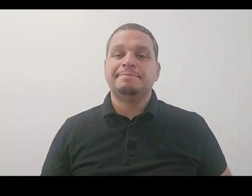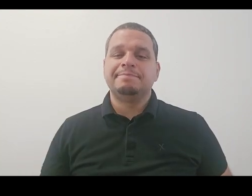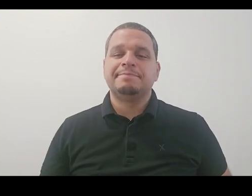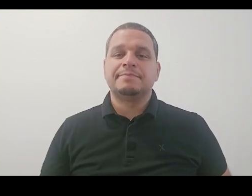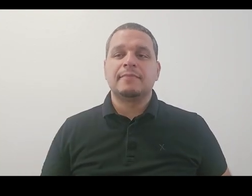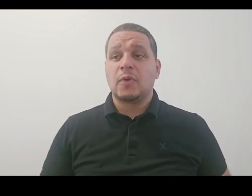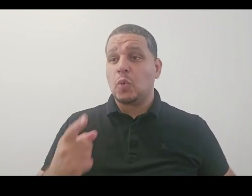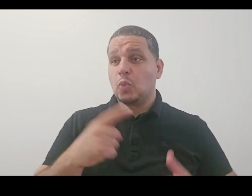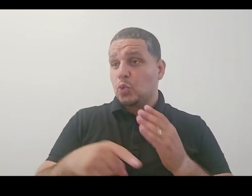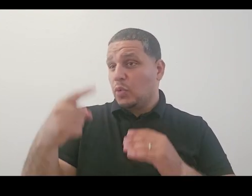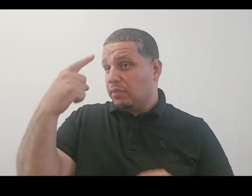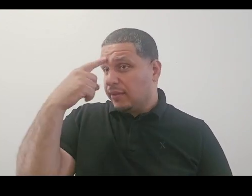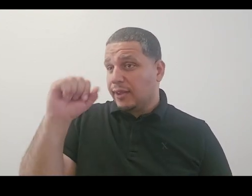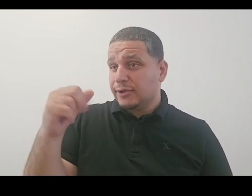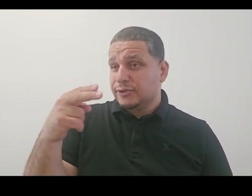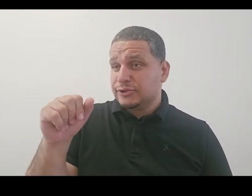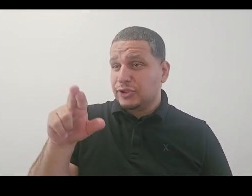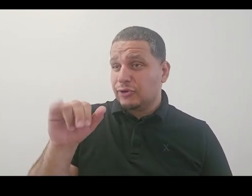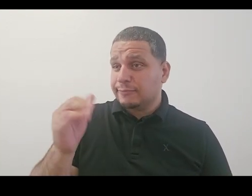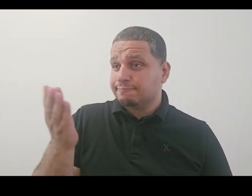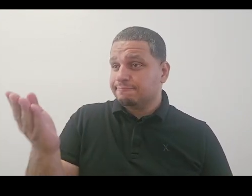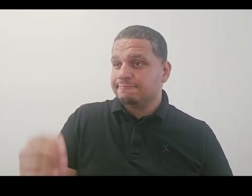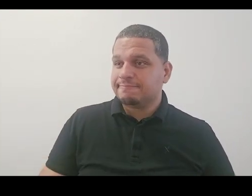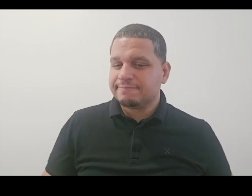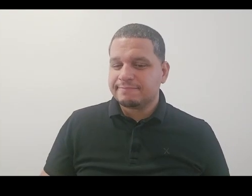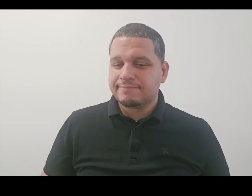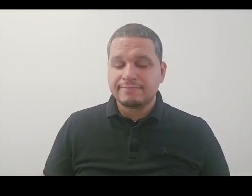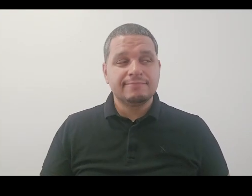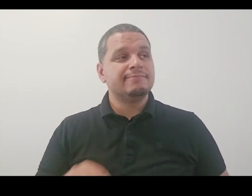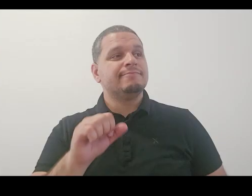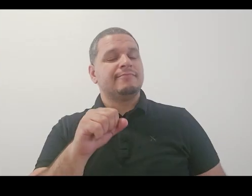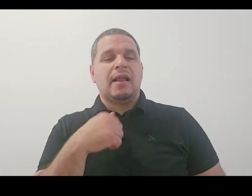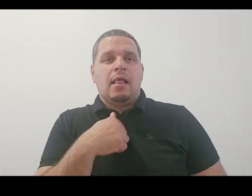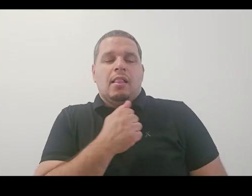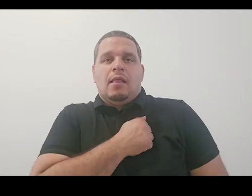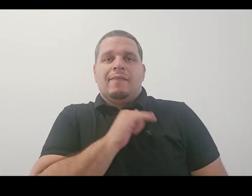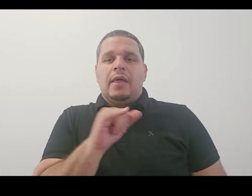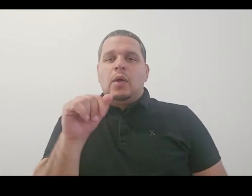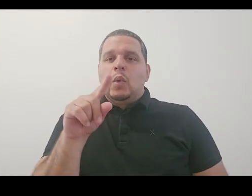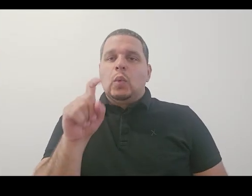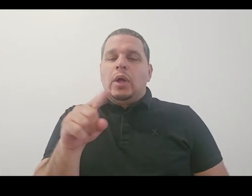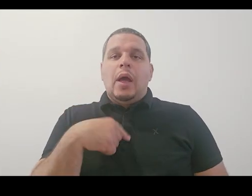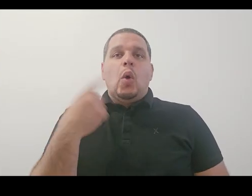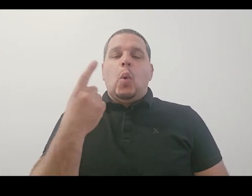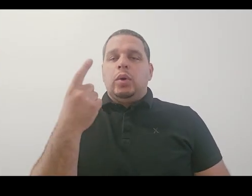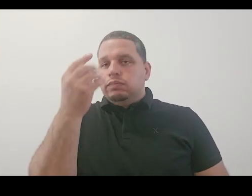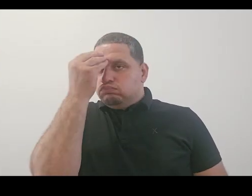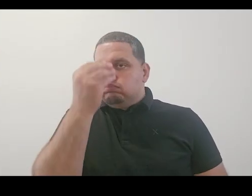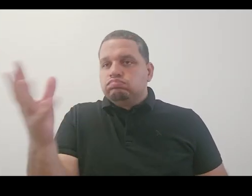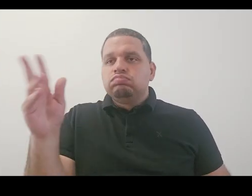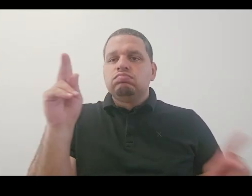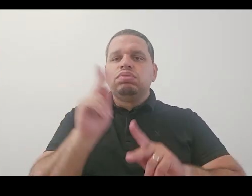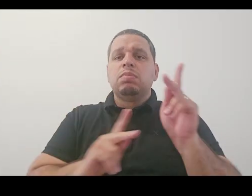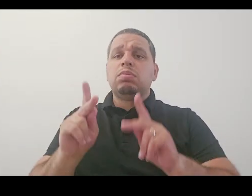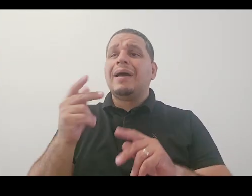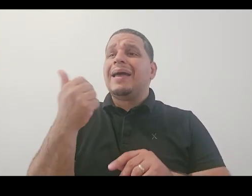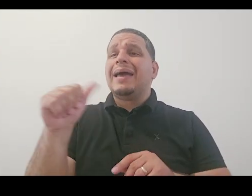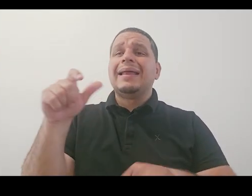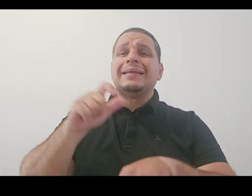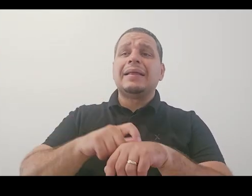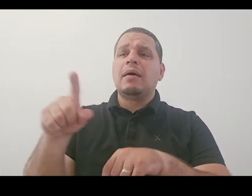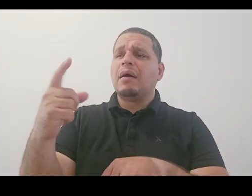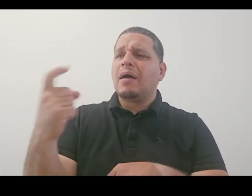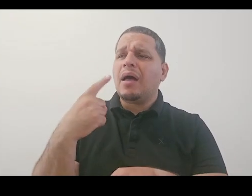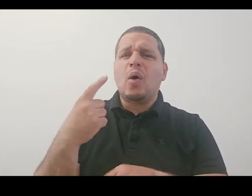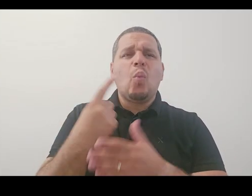what do you think of, Sherry? This question, I love this question because it's always what I say to people whenever